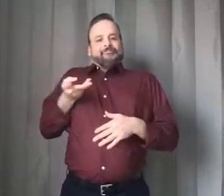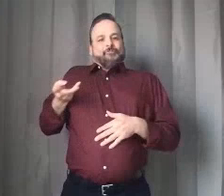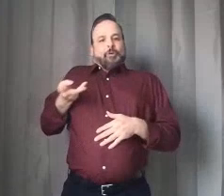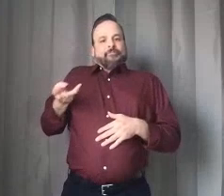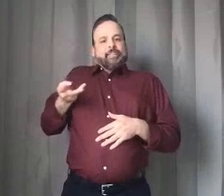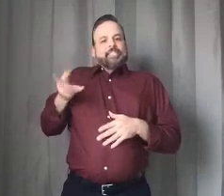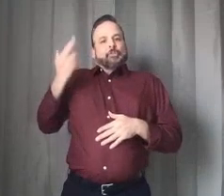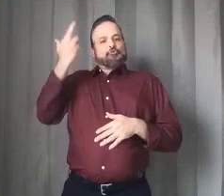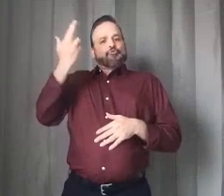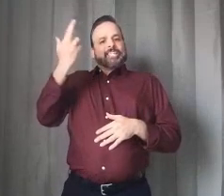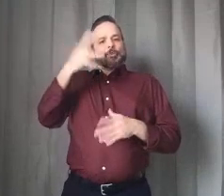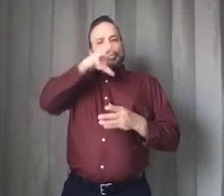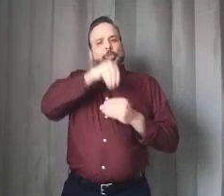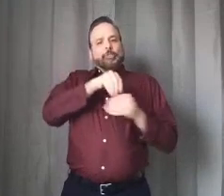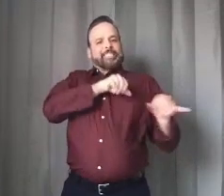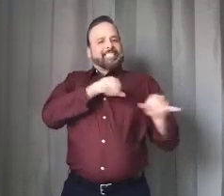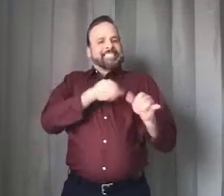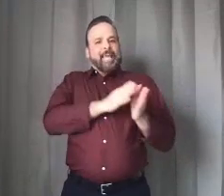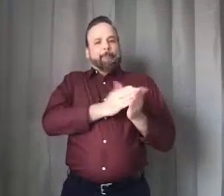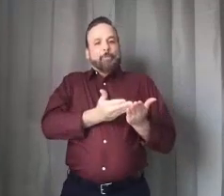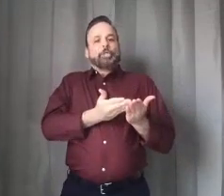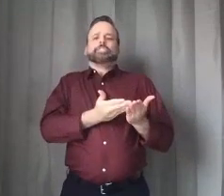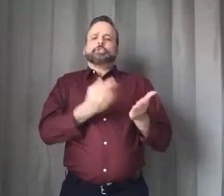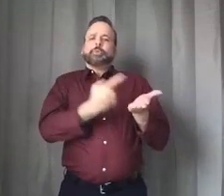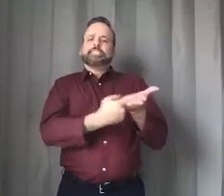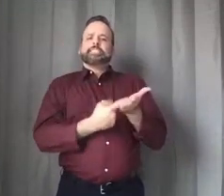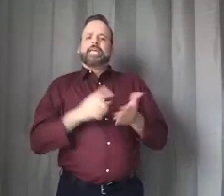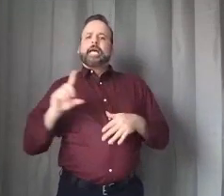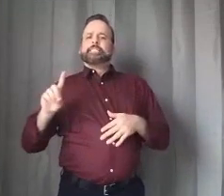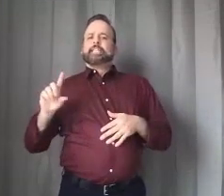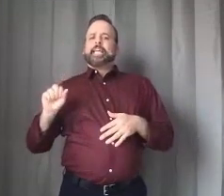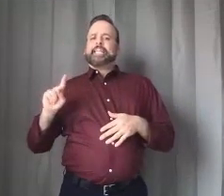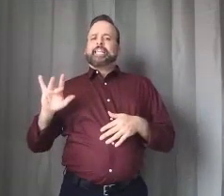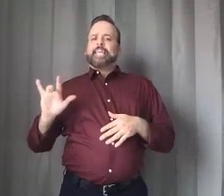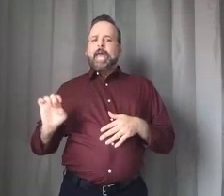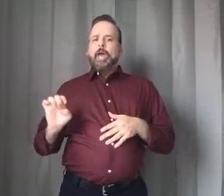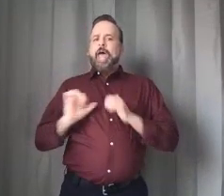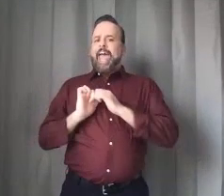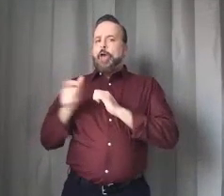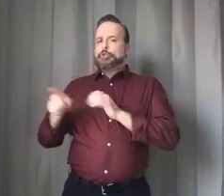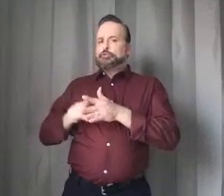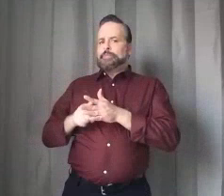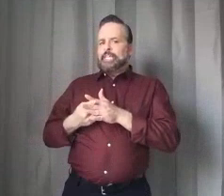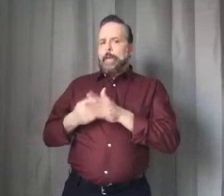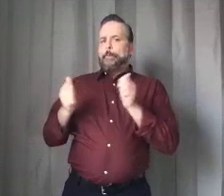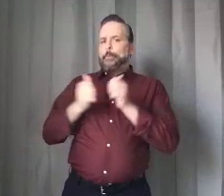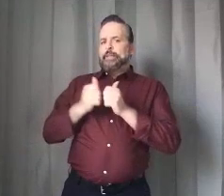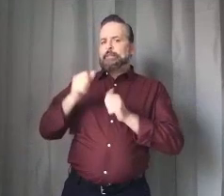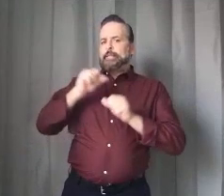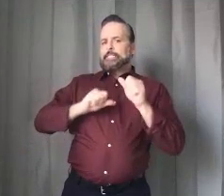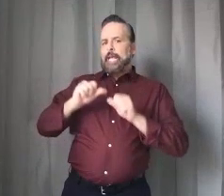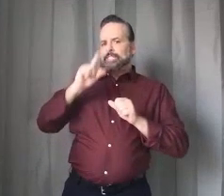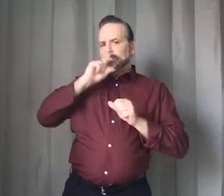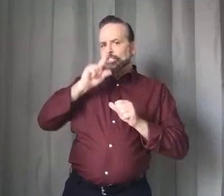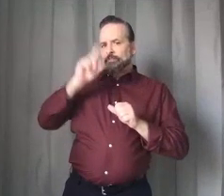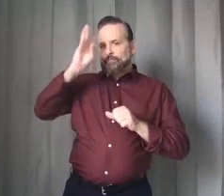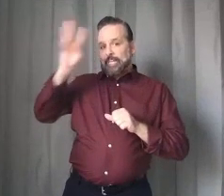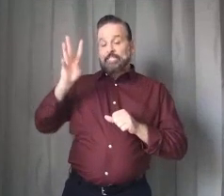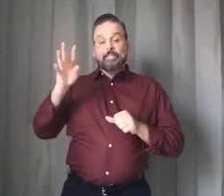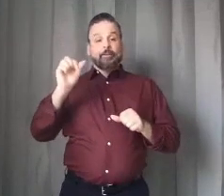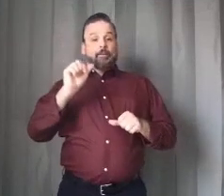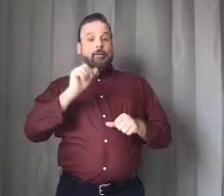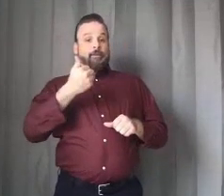anthology. So yeah, let's talk about that, Danielle. Let's talk about how you got started in science fiction and fantasy. So for me, my very first